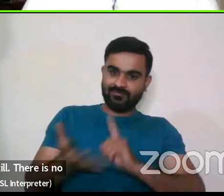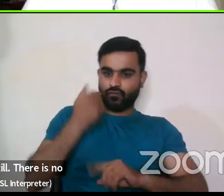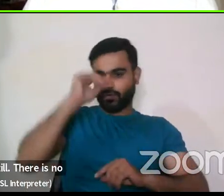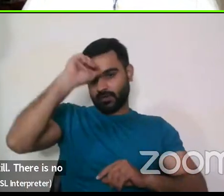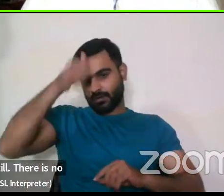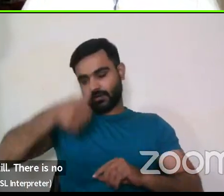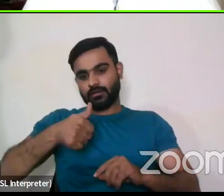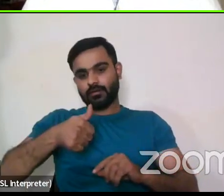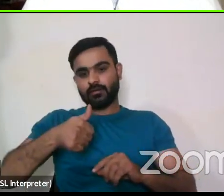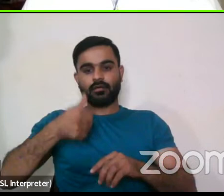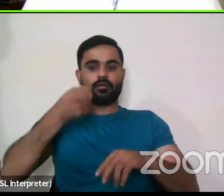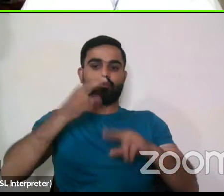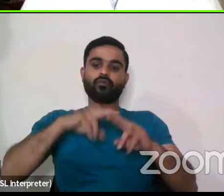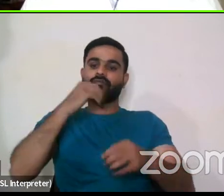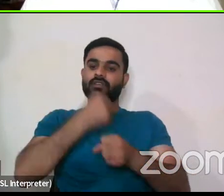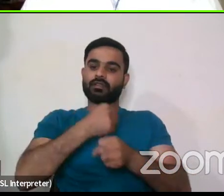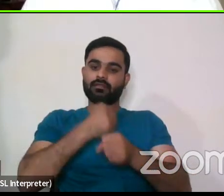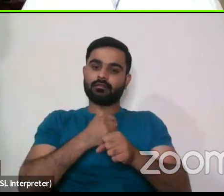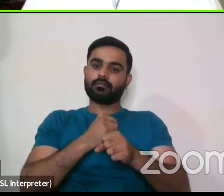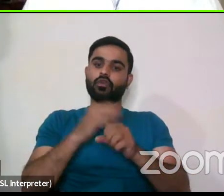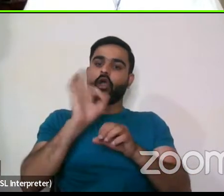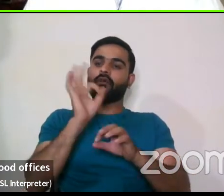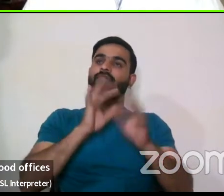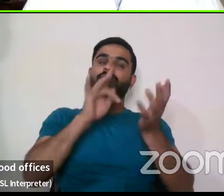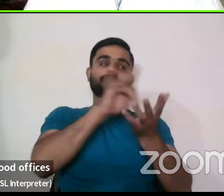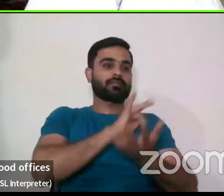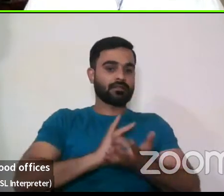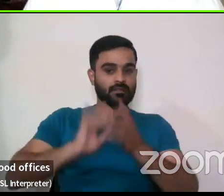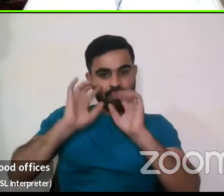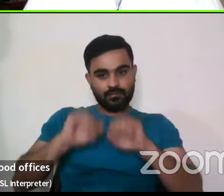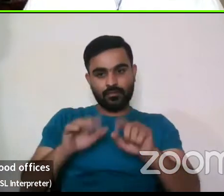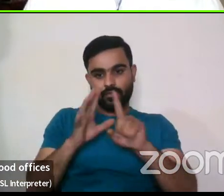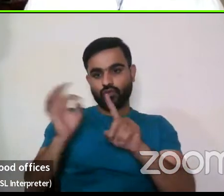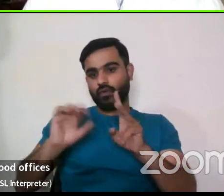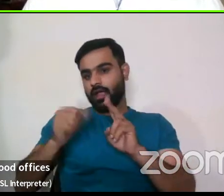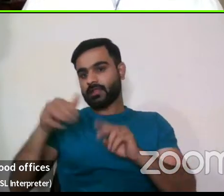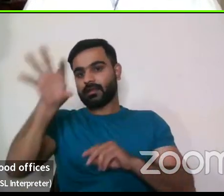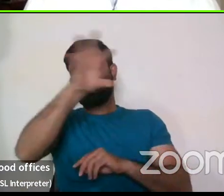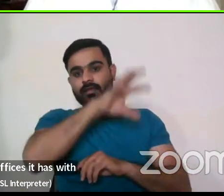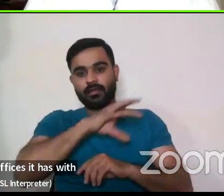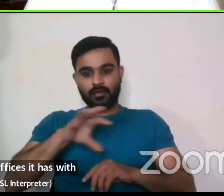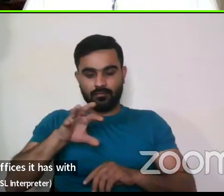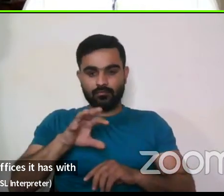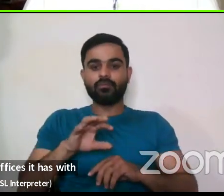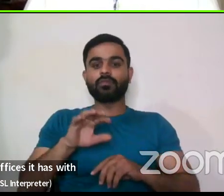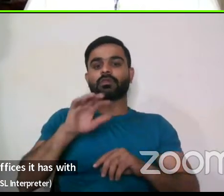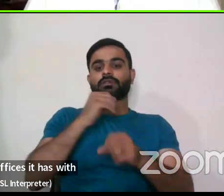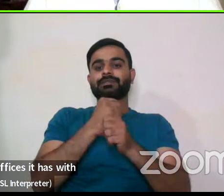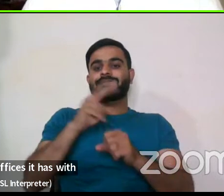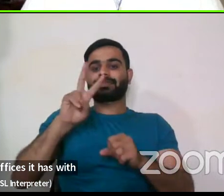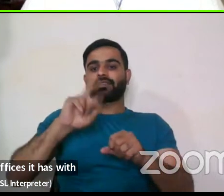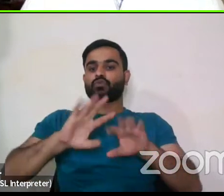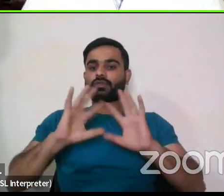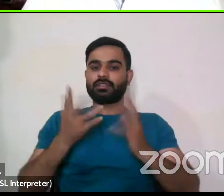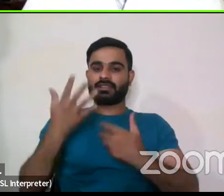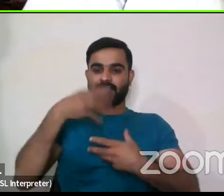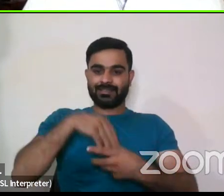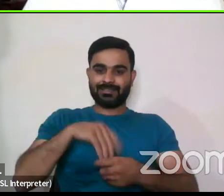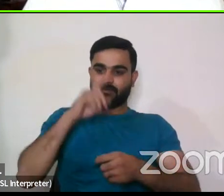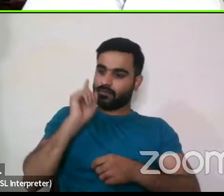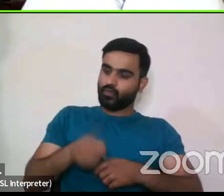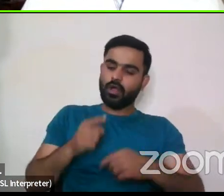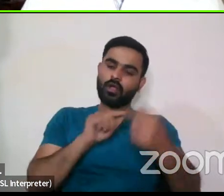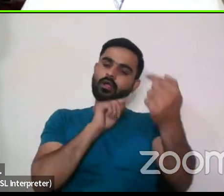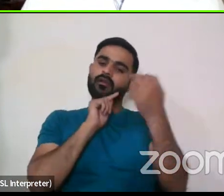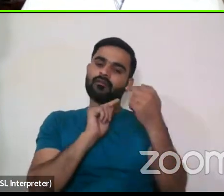India, whatever good offices it has with US and other countries, maybe G20, they should, while they are